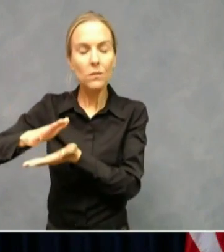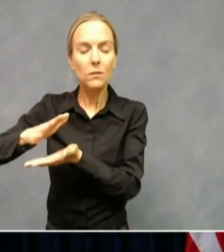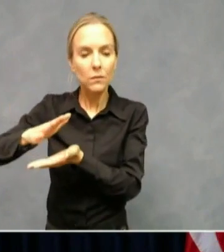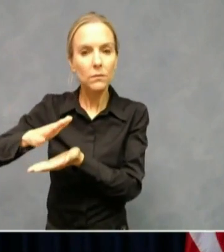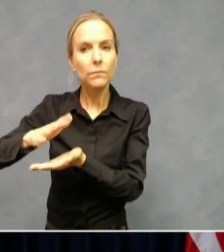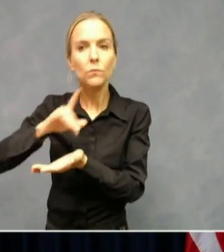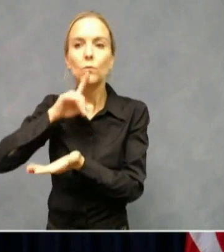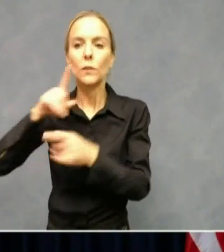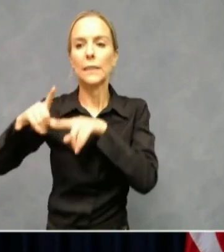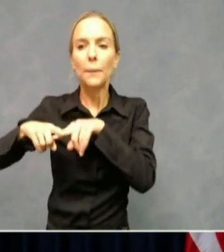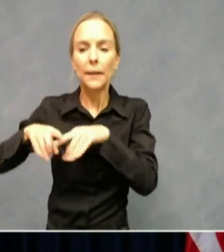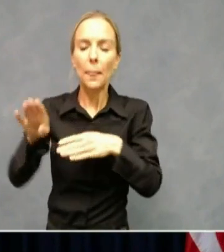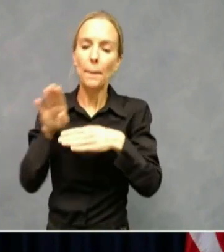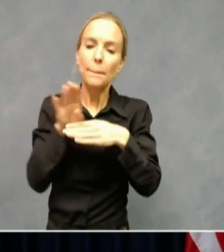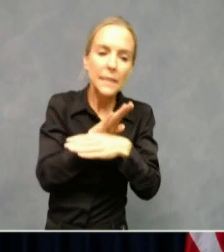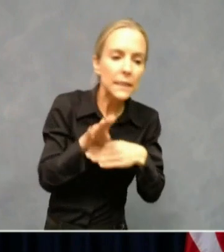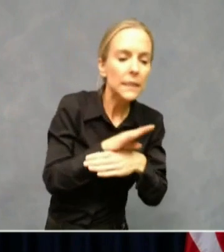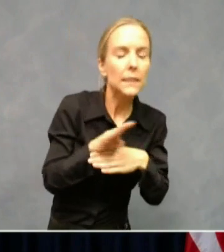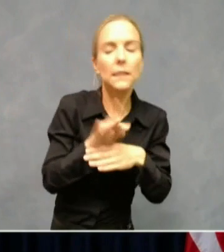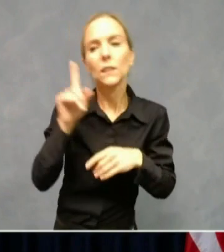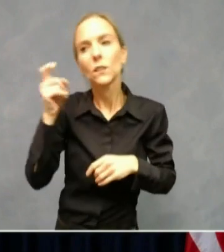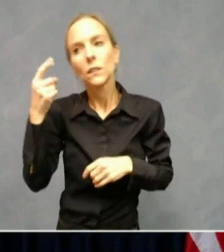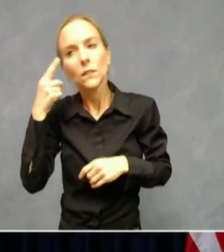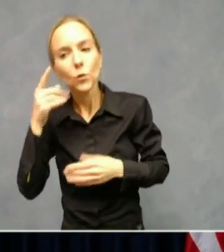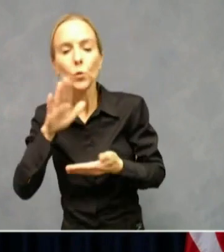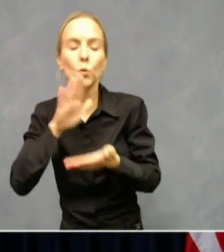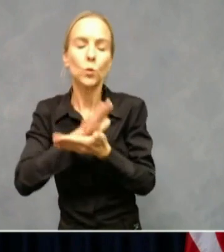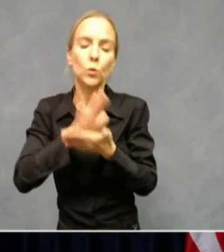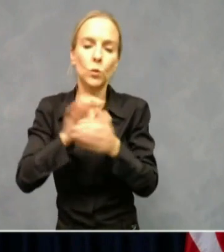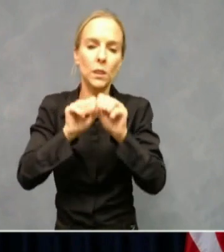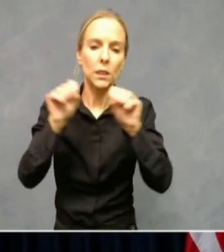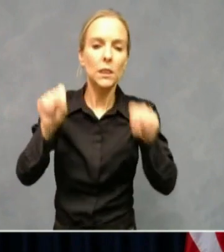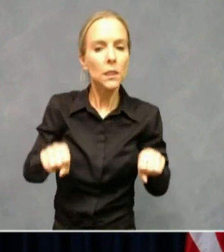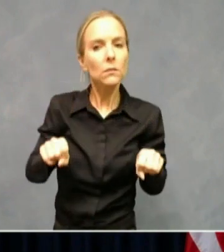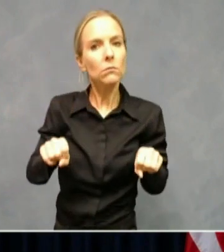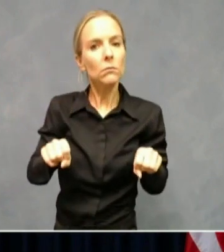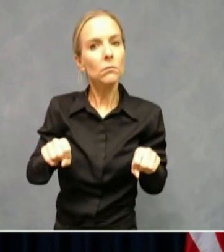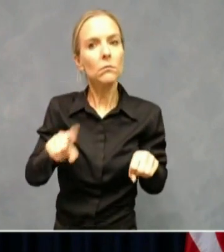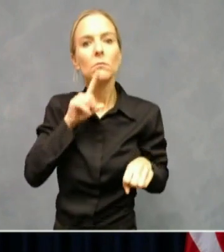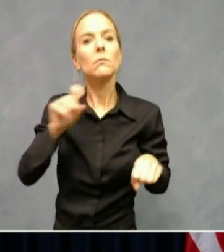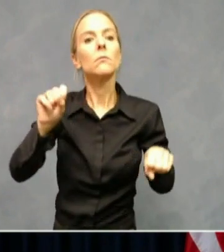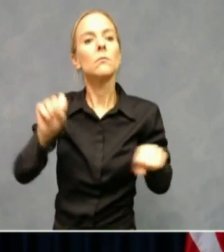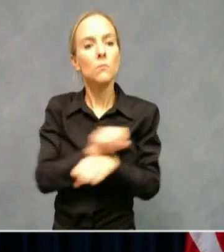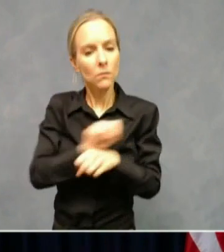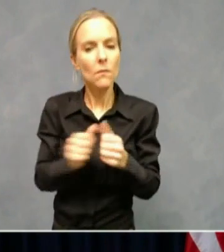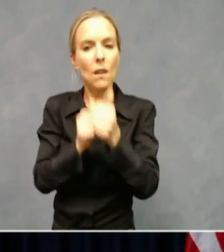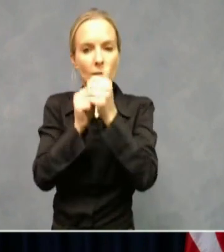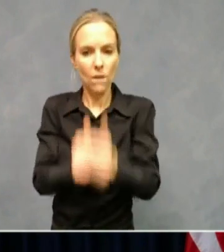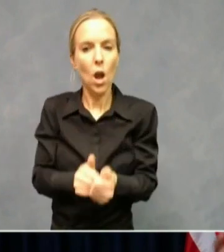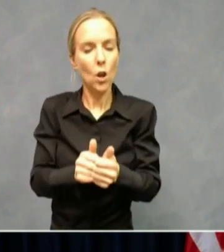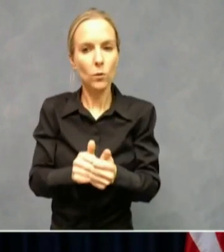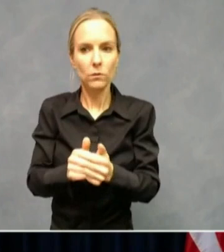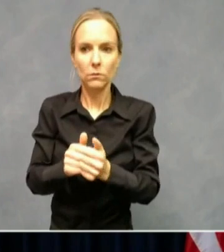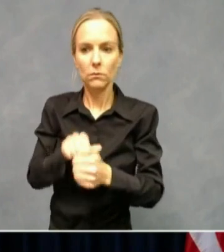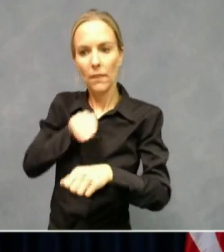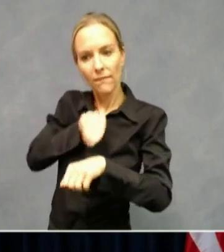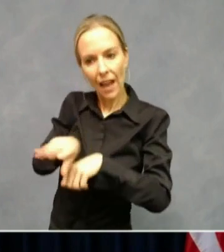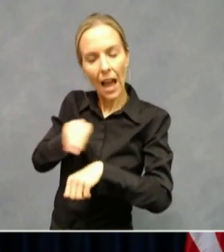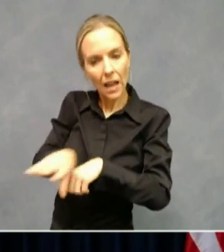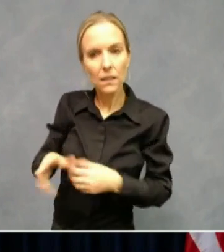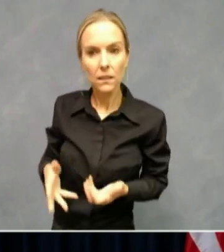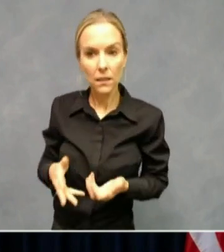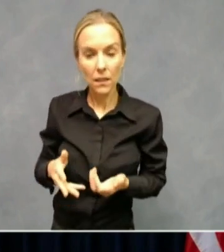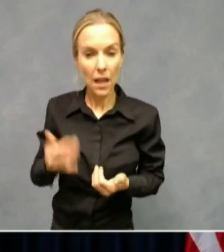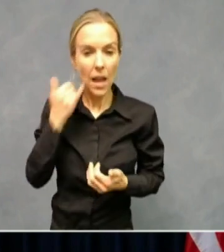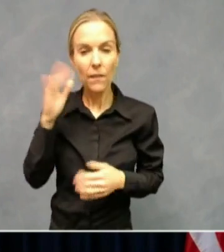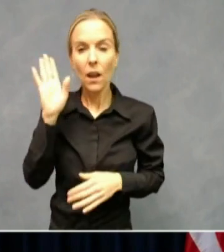business, of government, of school systems, and others actually following the advice. Because if you don't, the spread continues. It